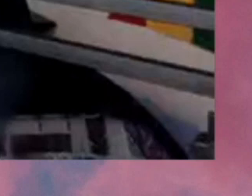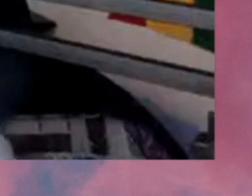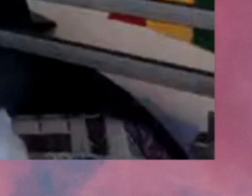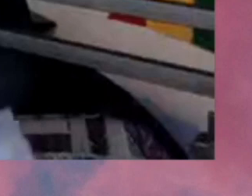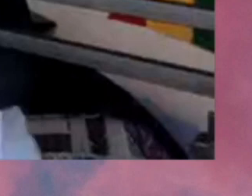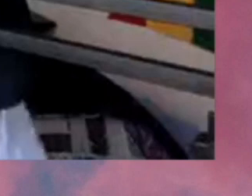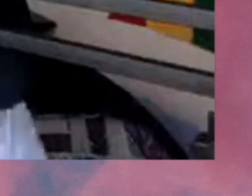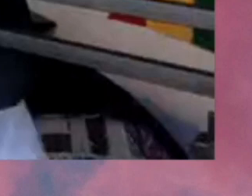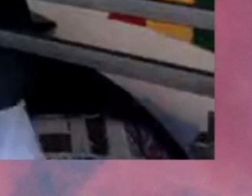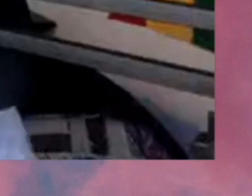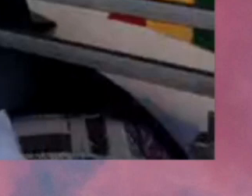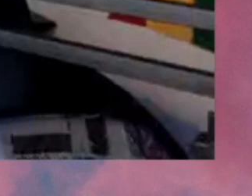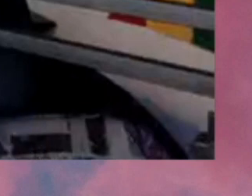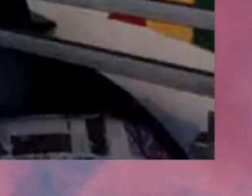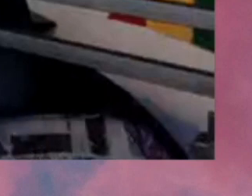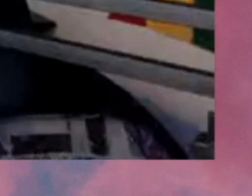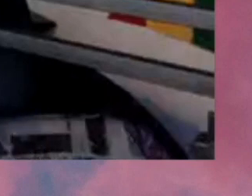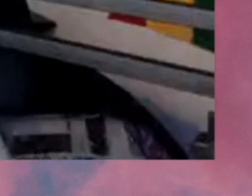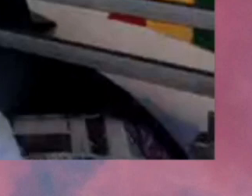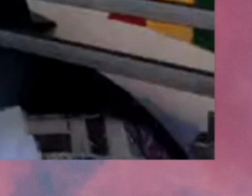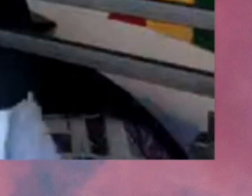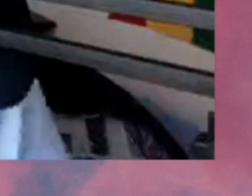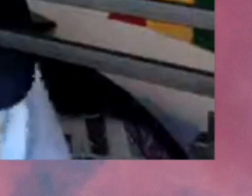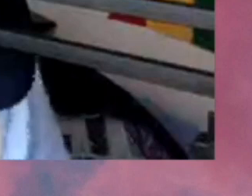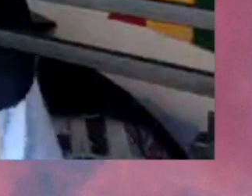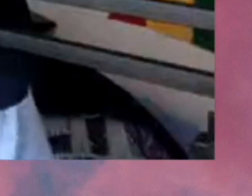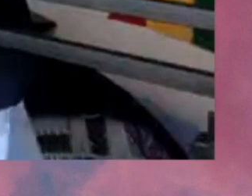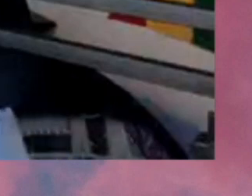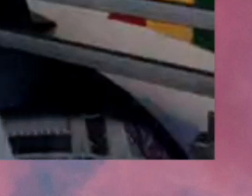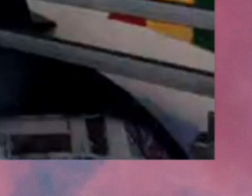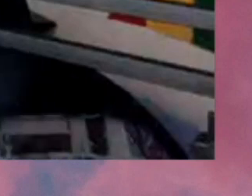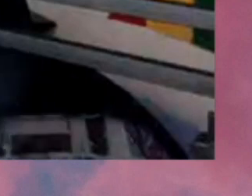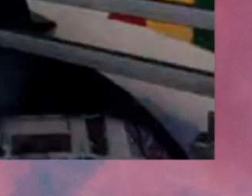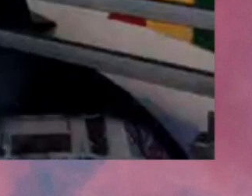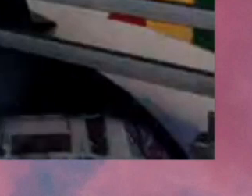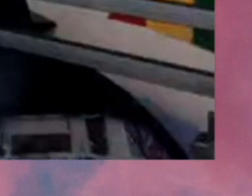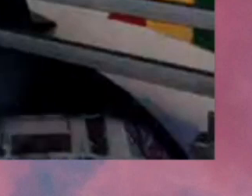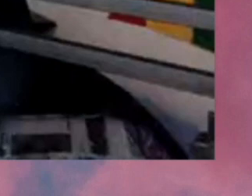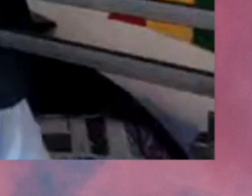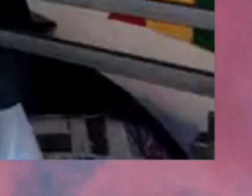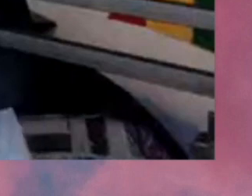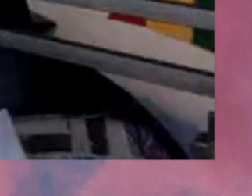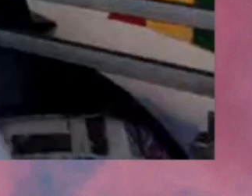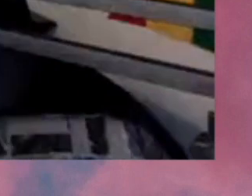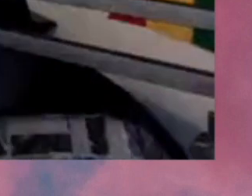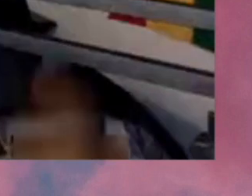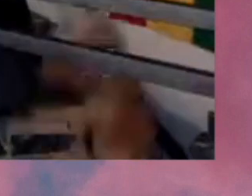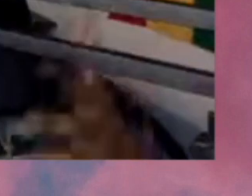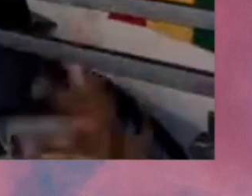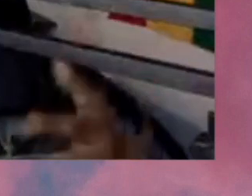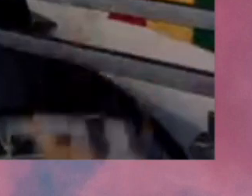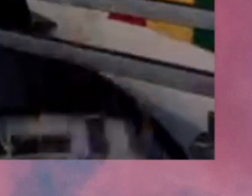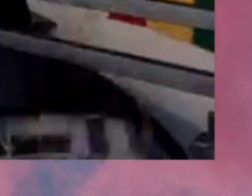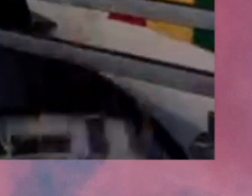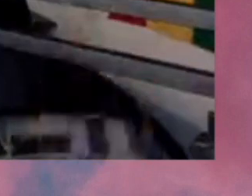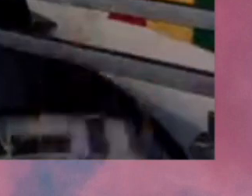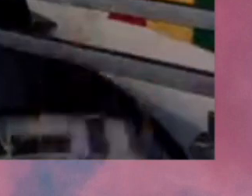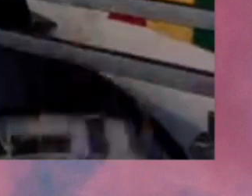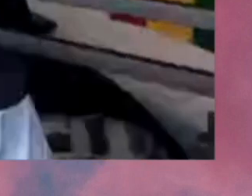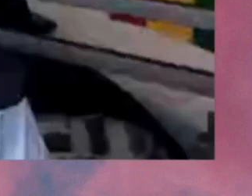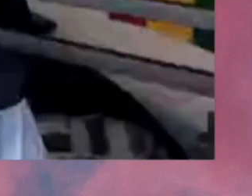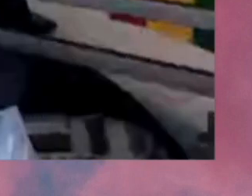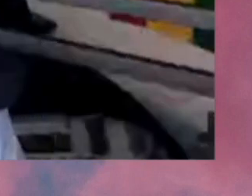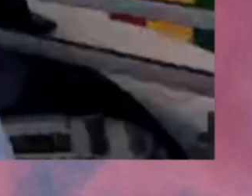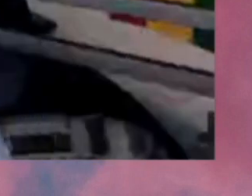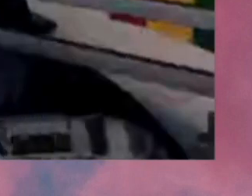I've been an uncle since I was born, so I guess I'm almost qualified to hold down this event for y'all. I'm currently the lead poet